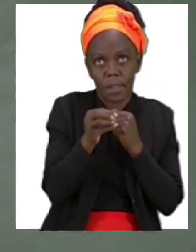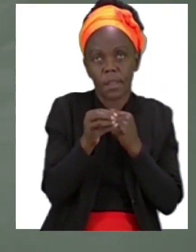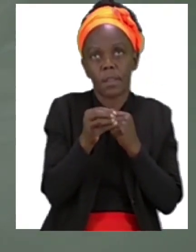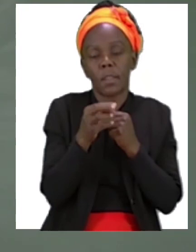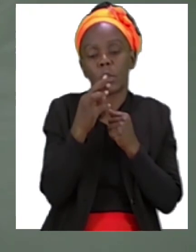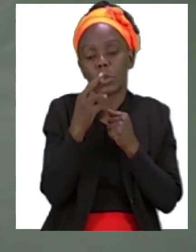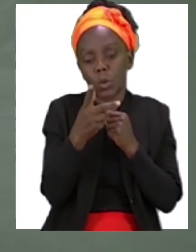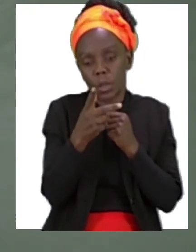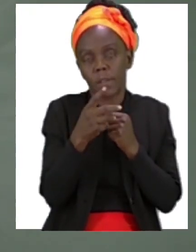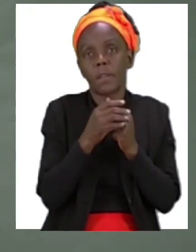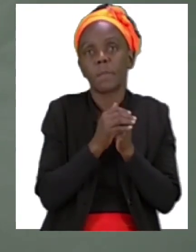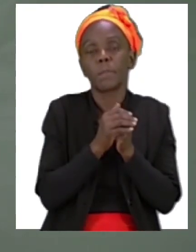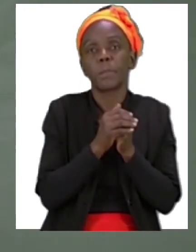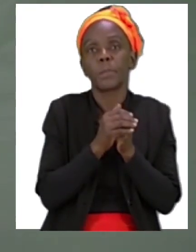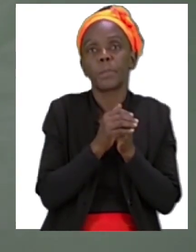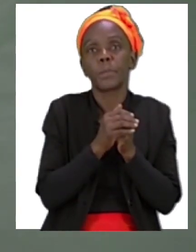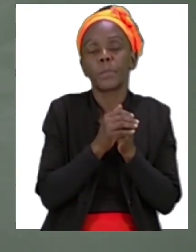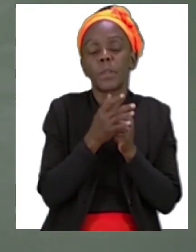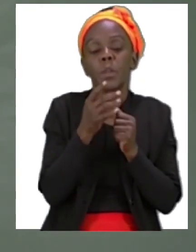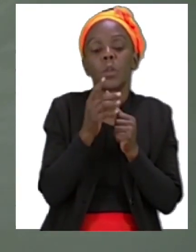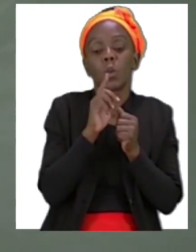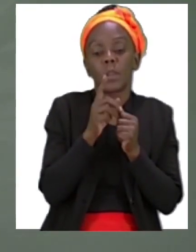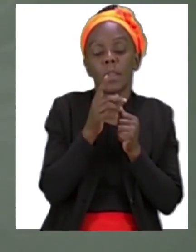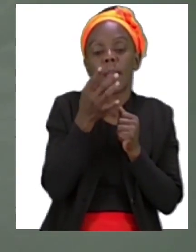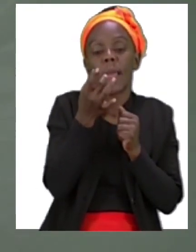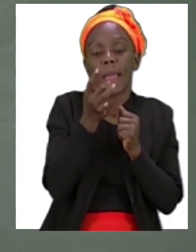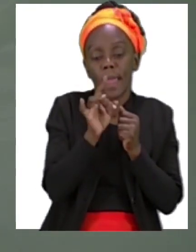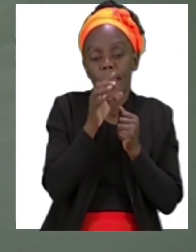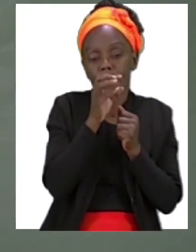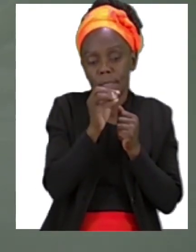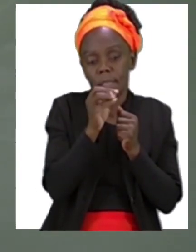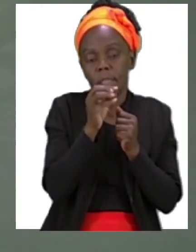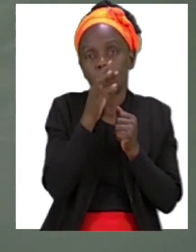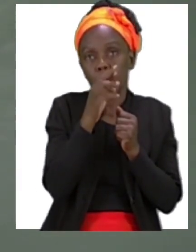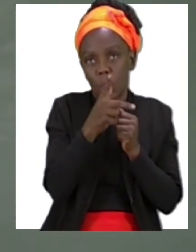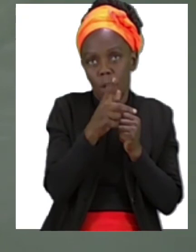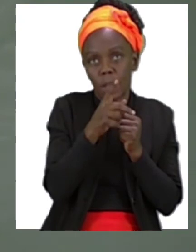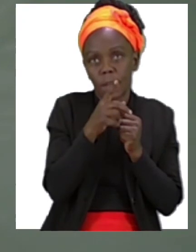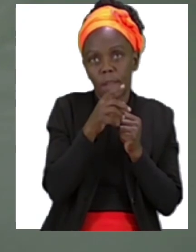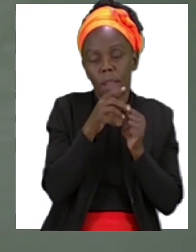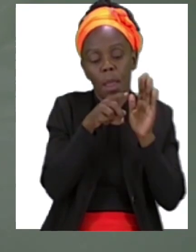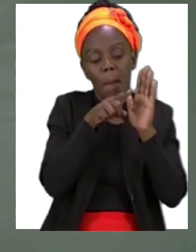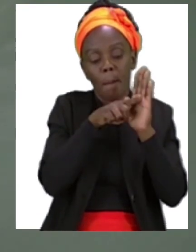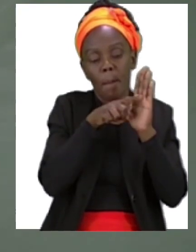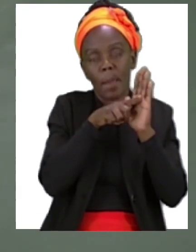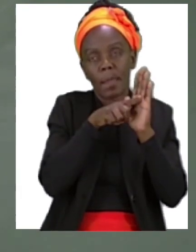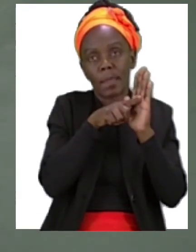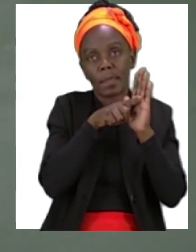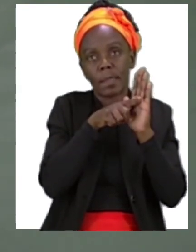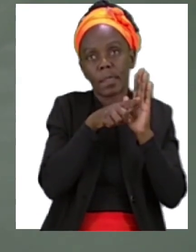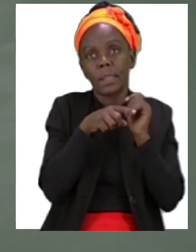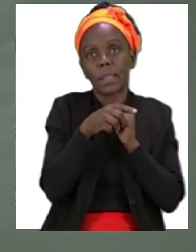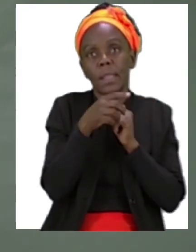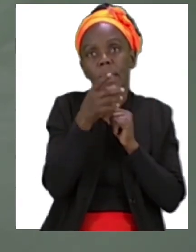60. So we are saying $80 minus $60. So we